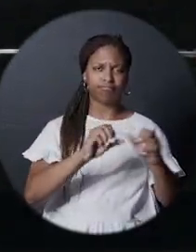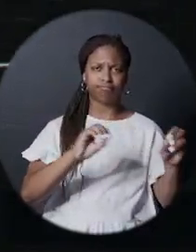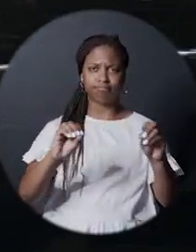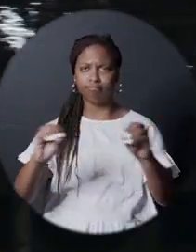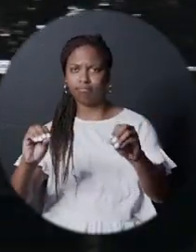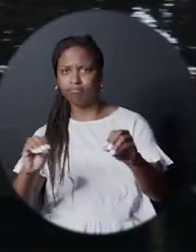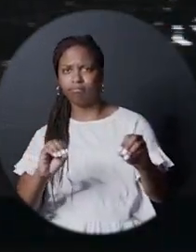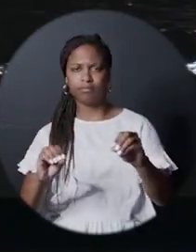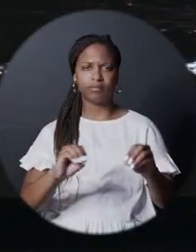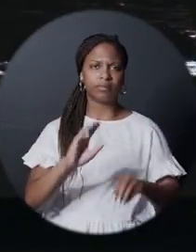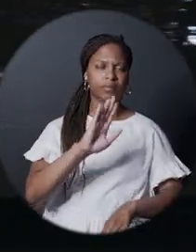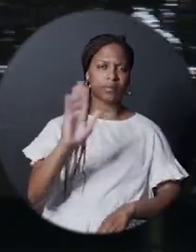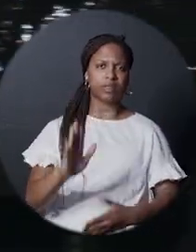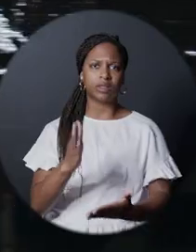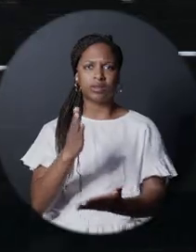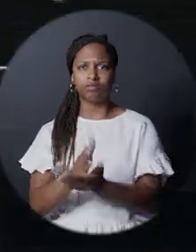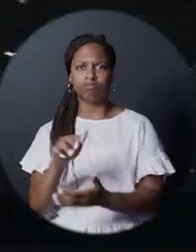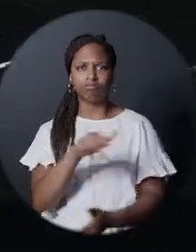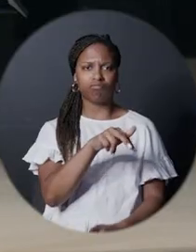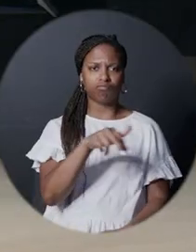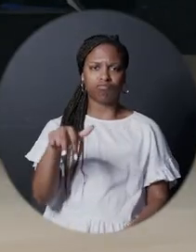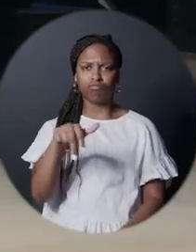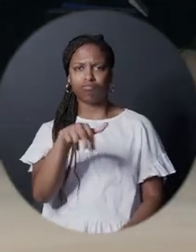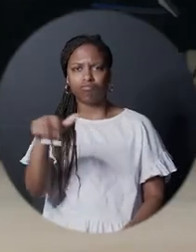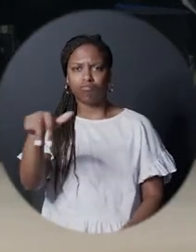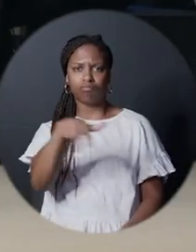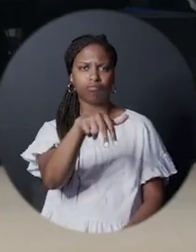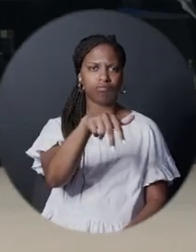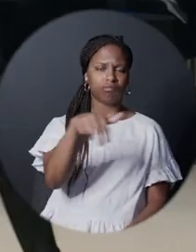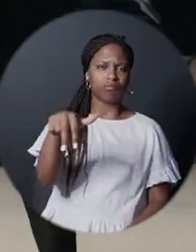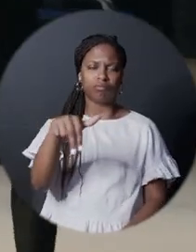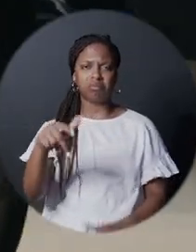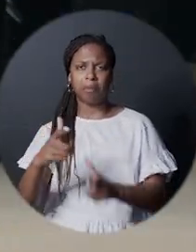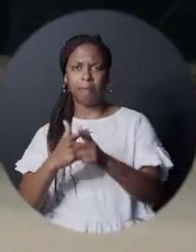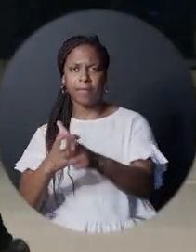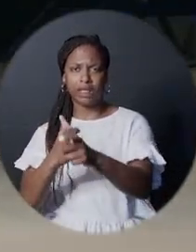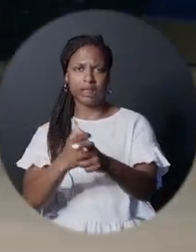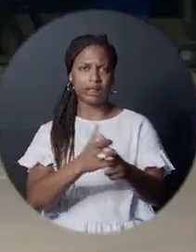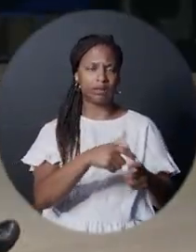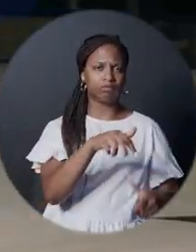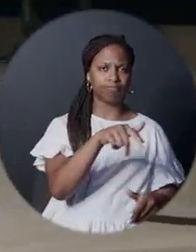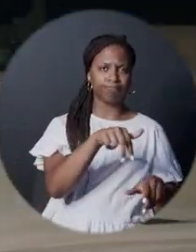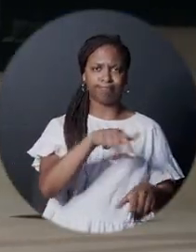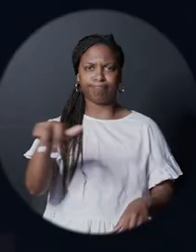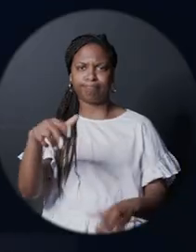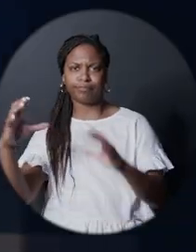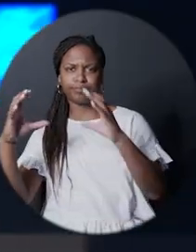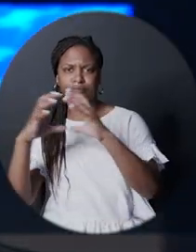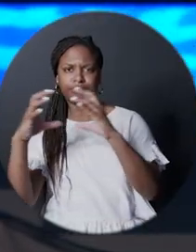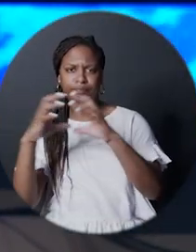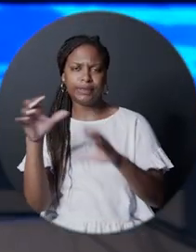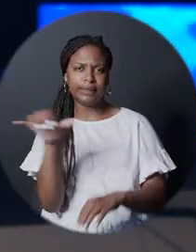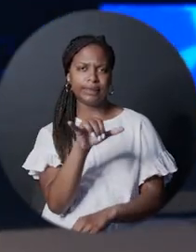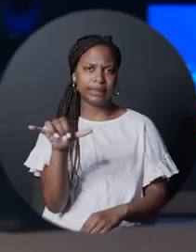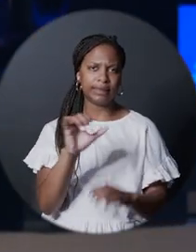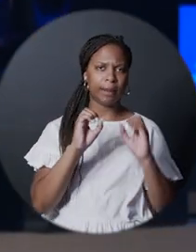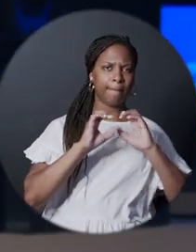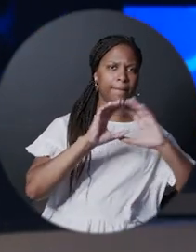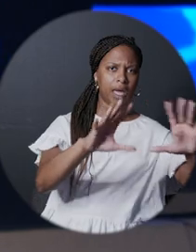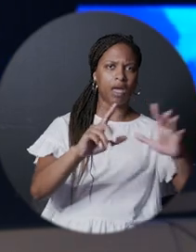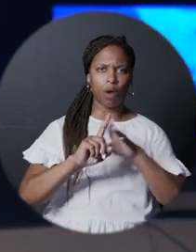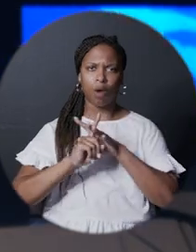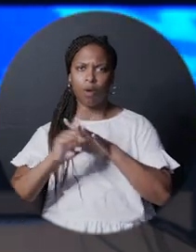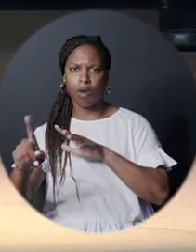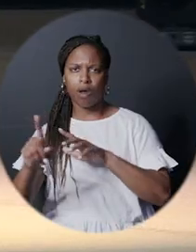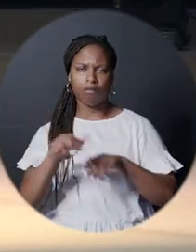moving and he never stopped moving. He came off the screens at the same speed. He went off the screen at the same speed. He came off the screen with the ball the same